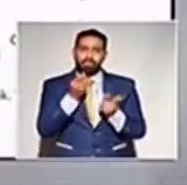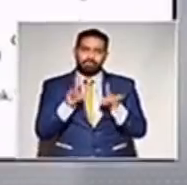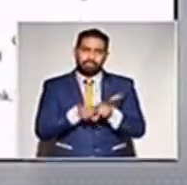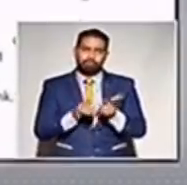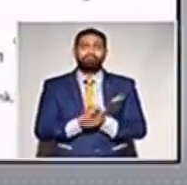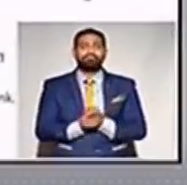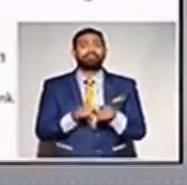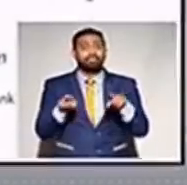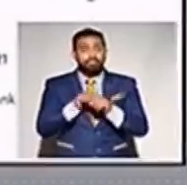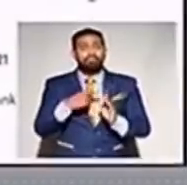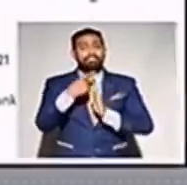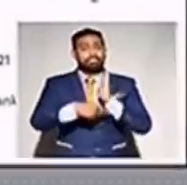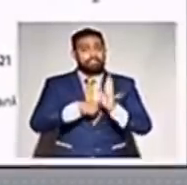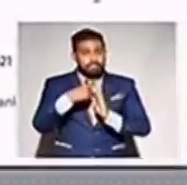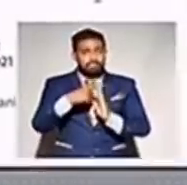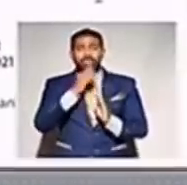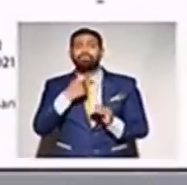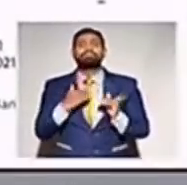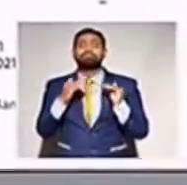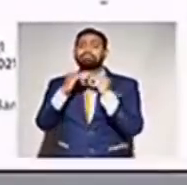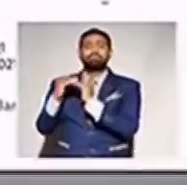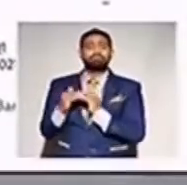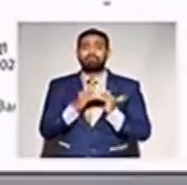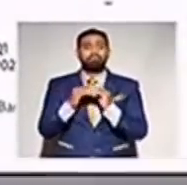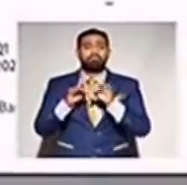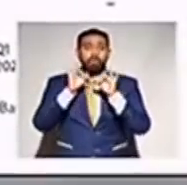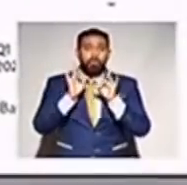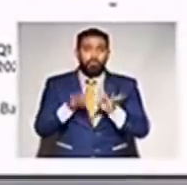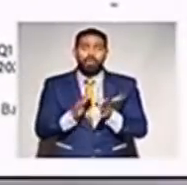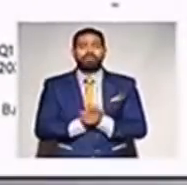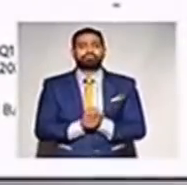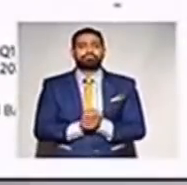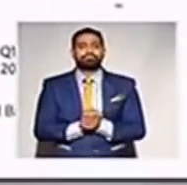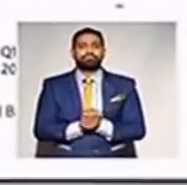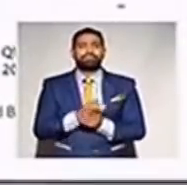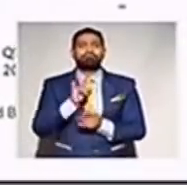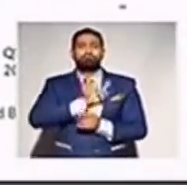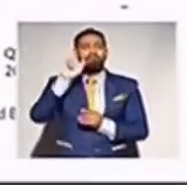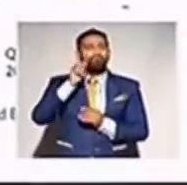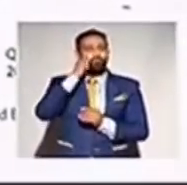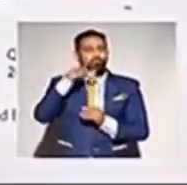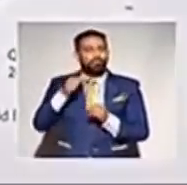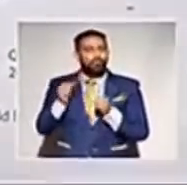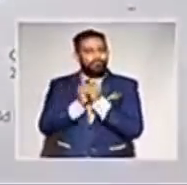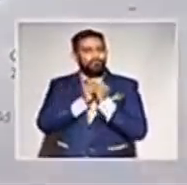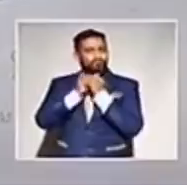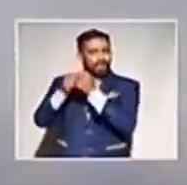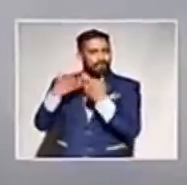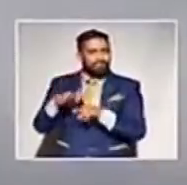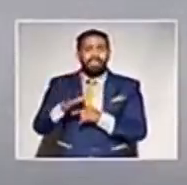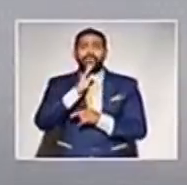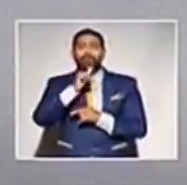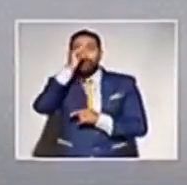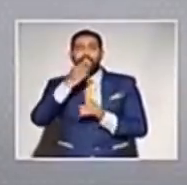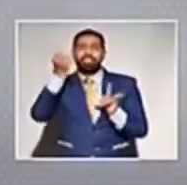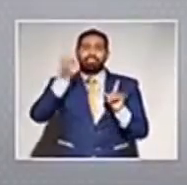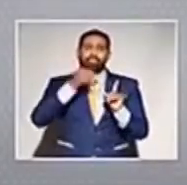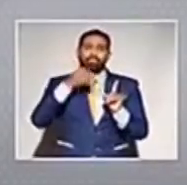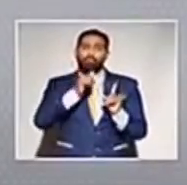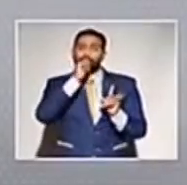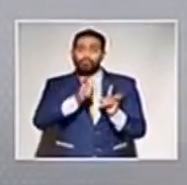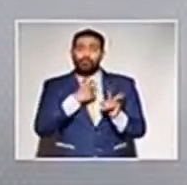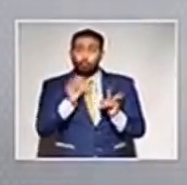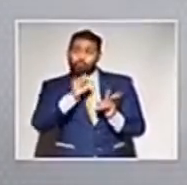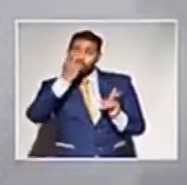exchange rates, making it worthwhile for overseas workers to remit money through unofficial channels. ADB also says increases in